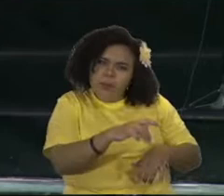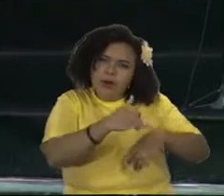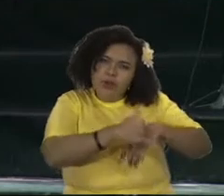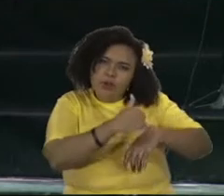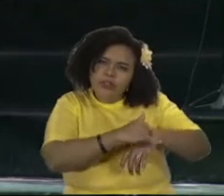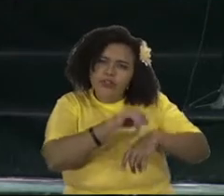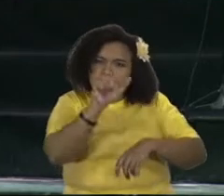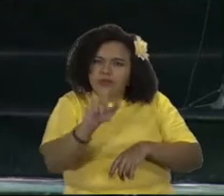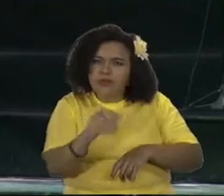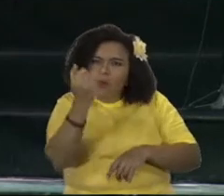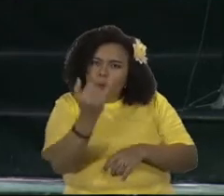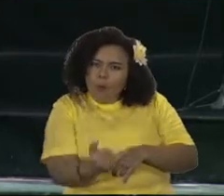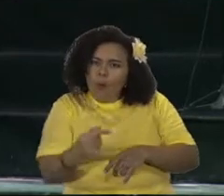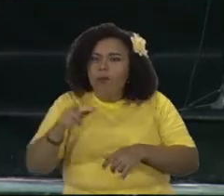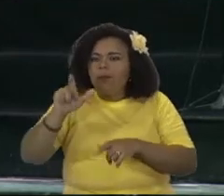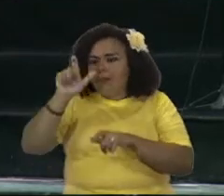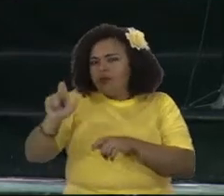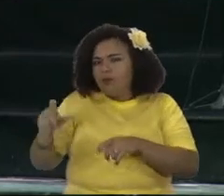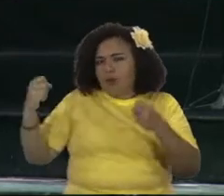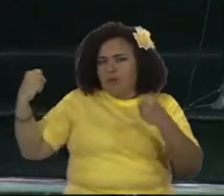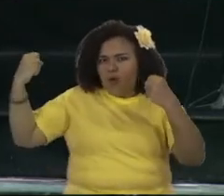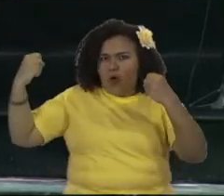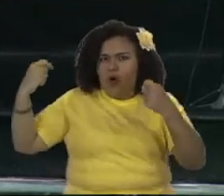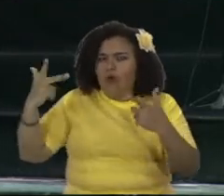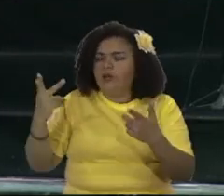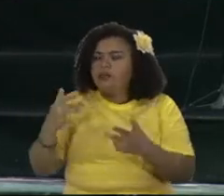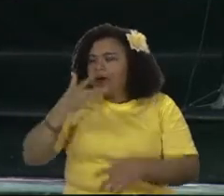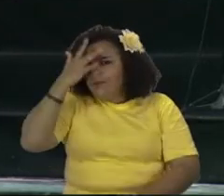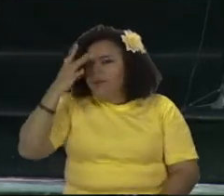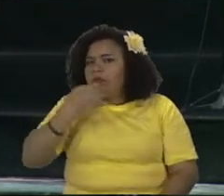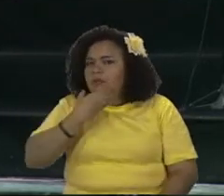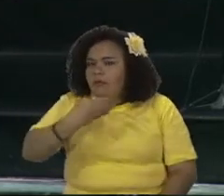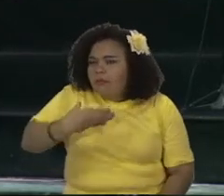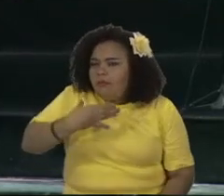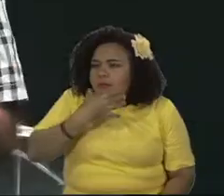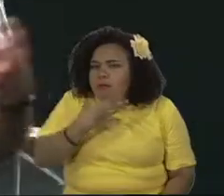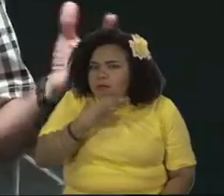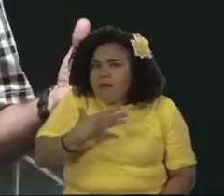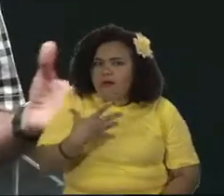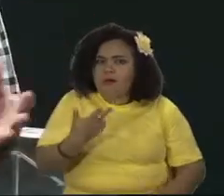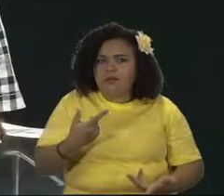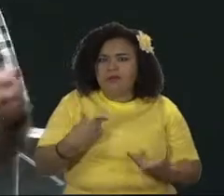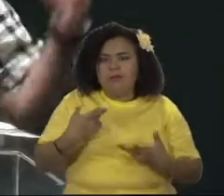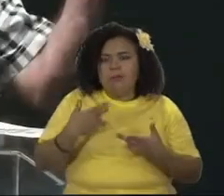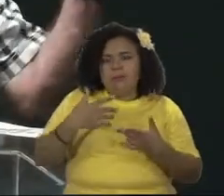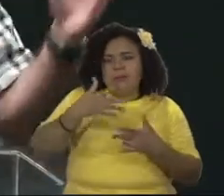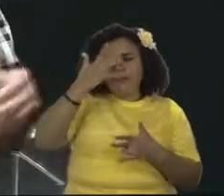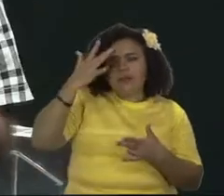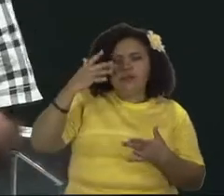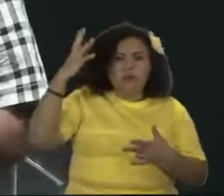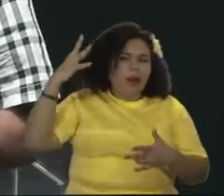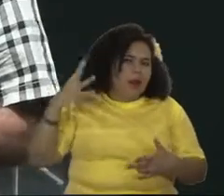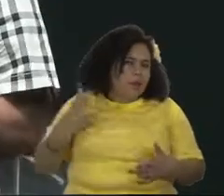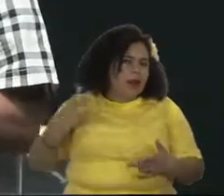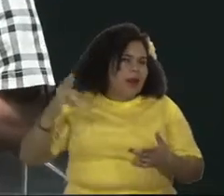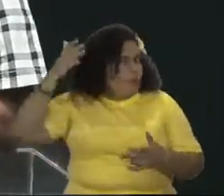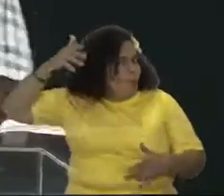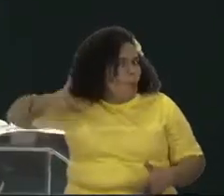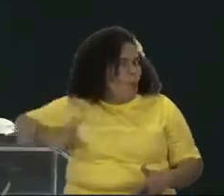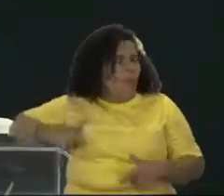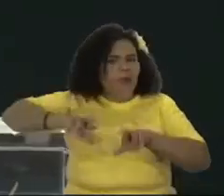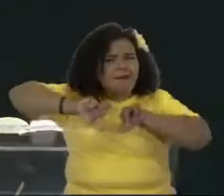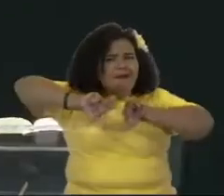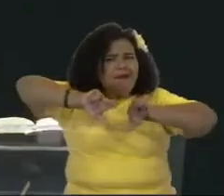big nose, little nose, chins of all kinds, foreheads,